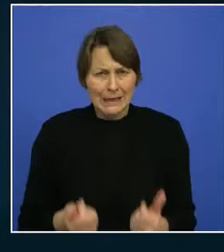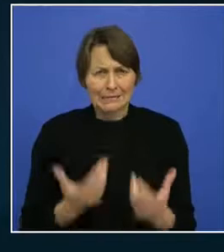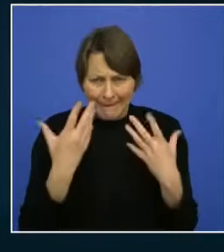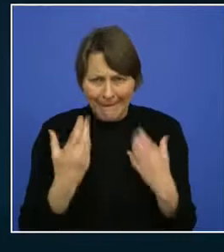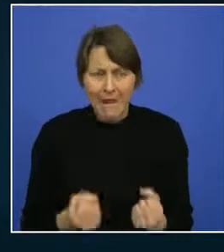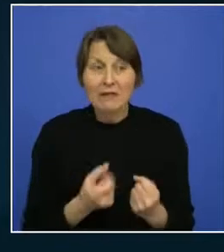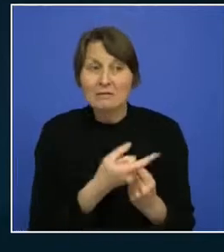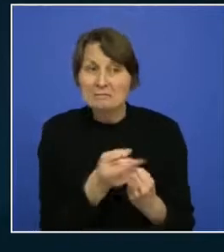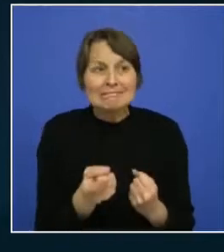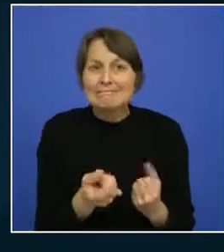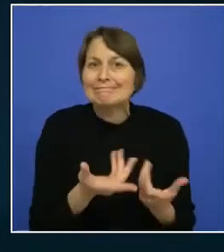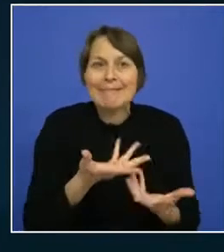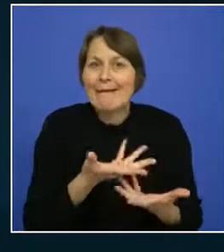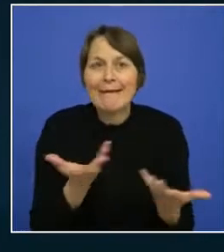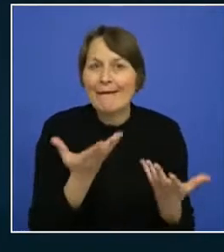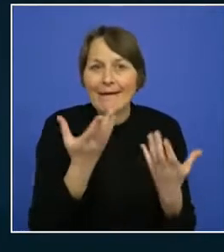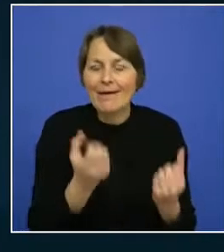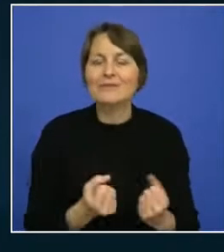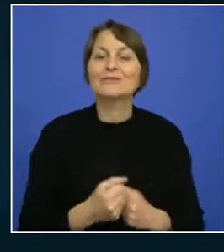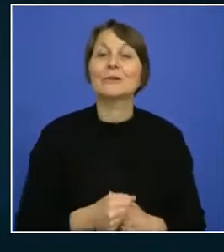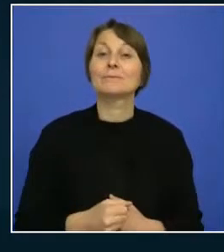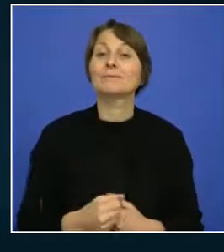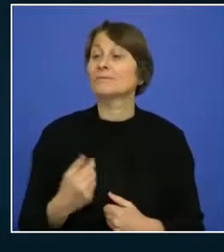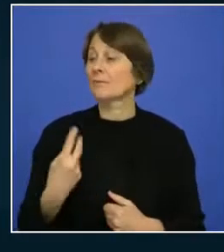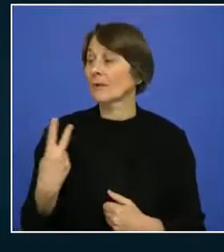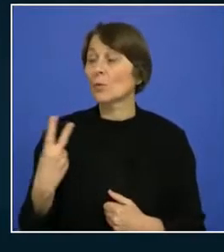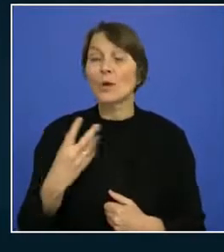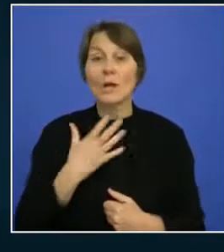then we don't want this to fail because it's